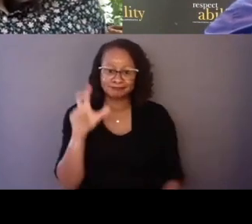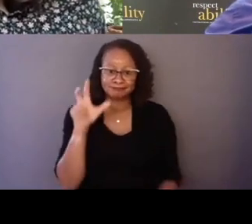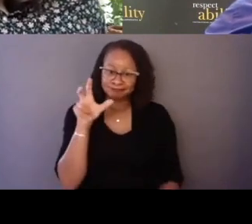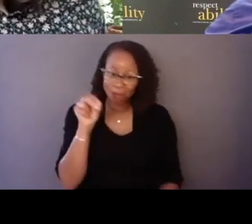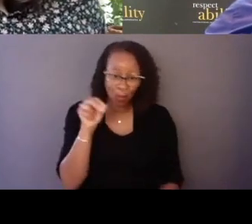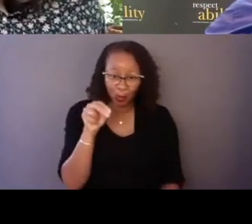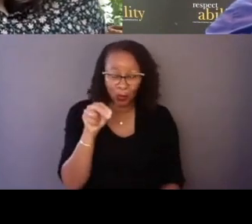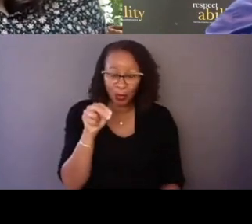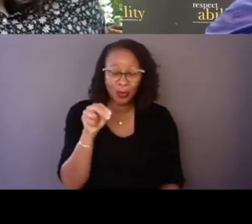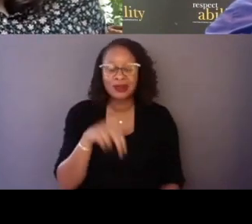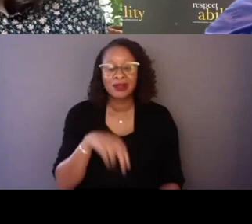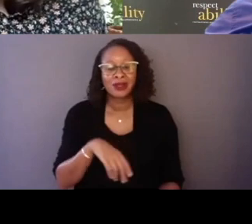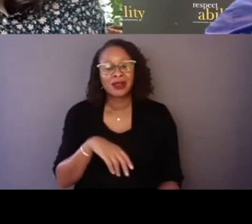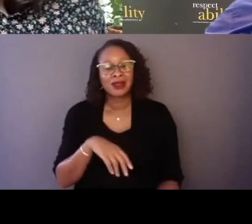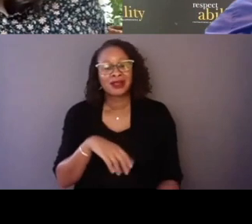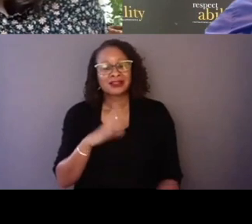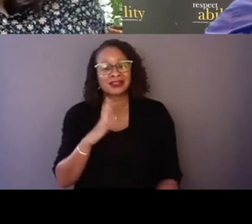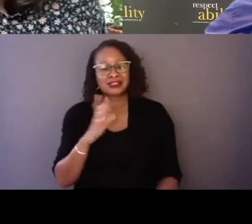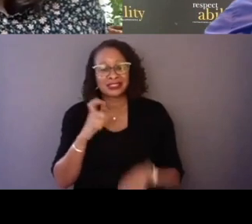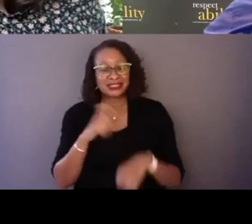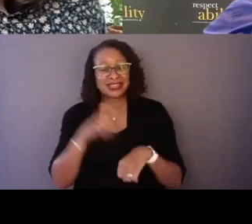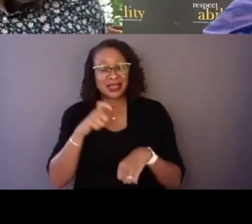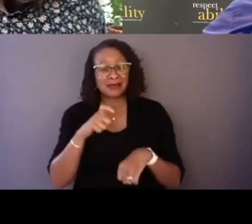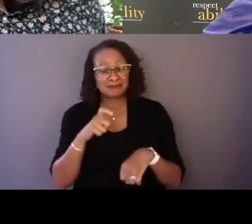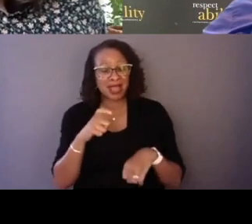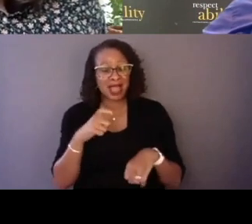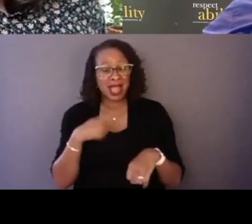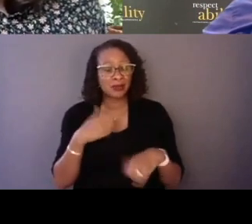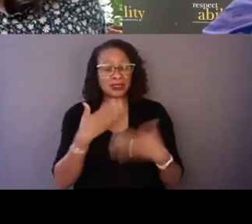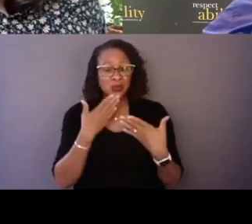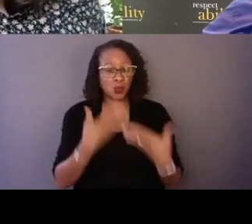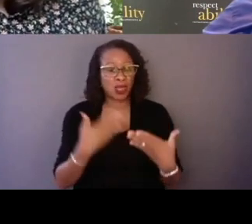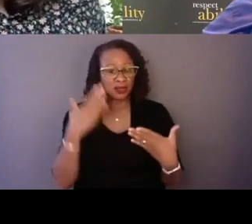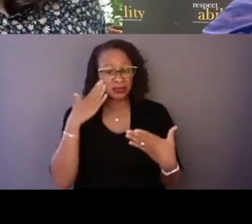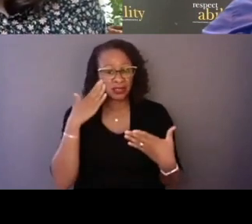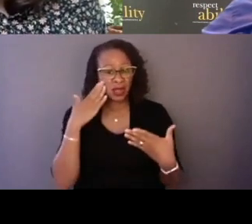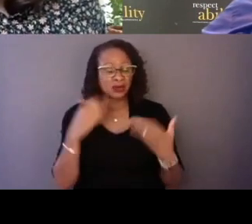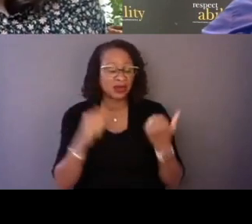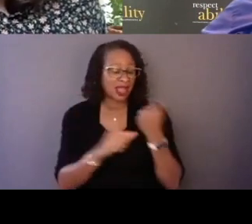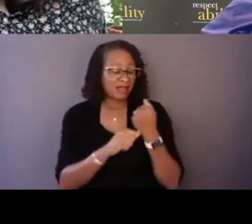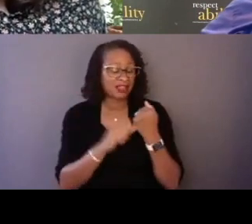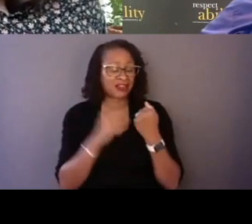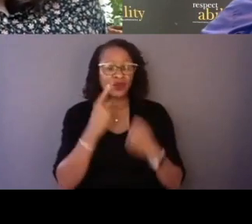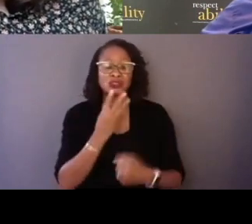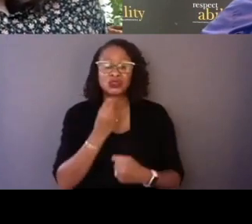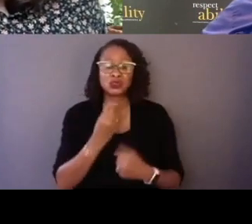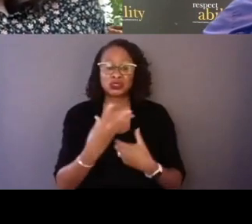time where I was a fairly well-known advocate for Jewish inclusion.